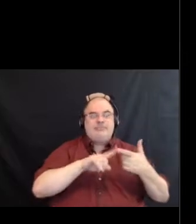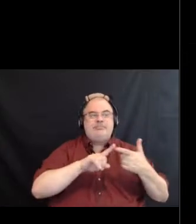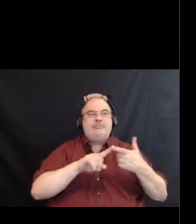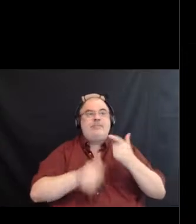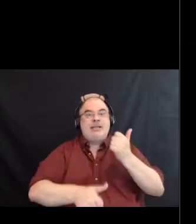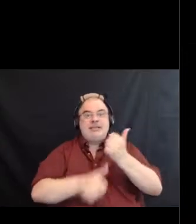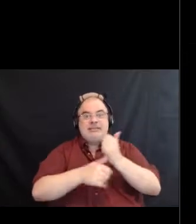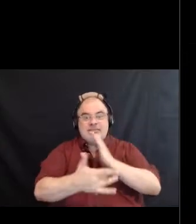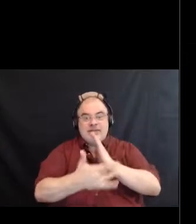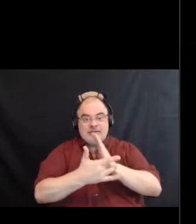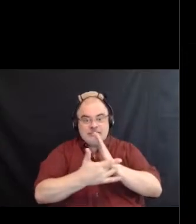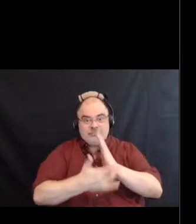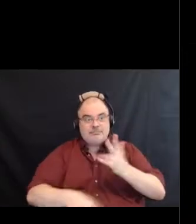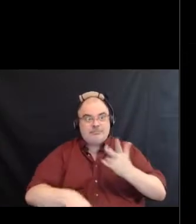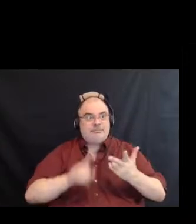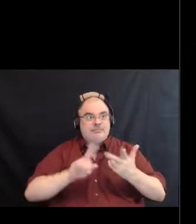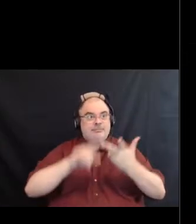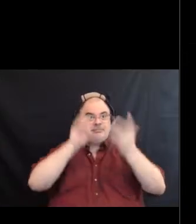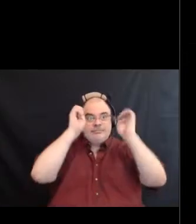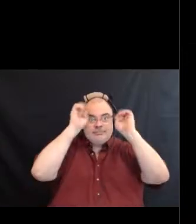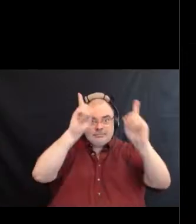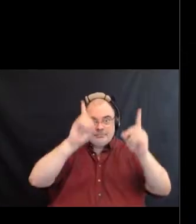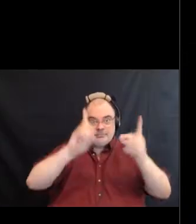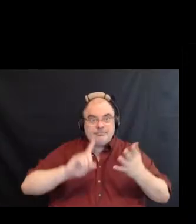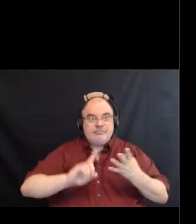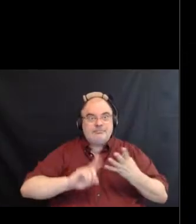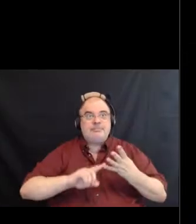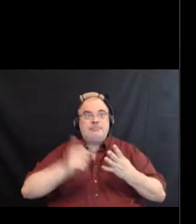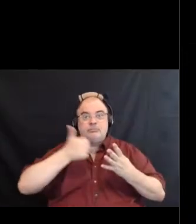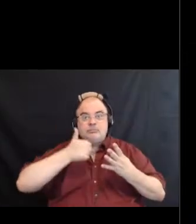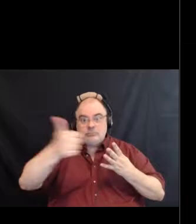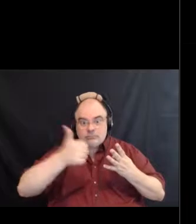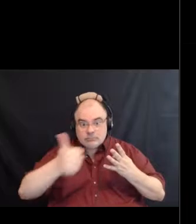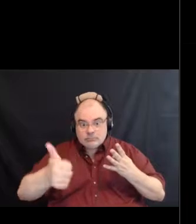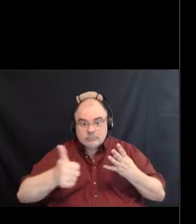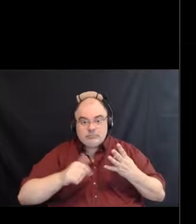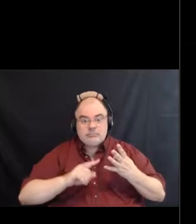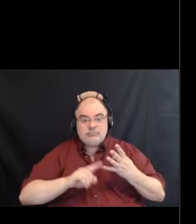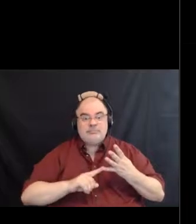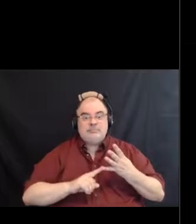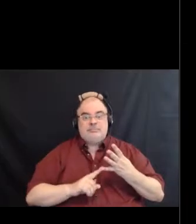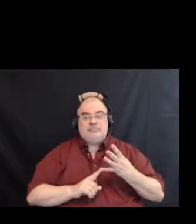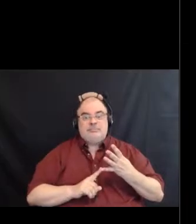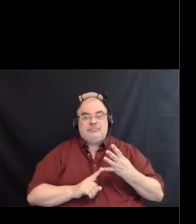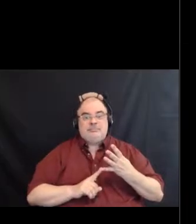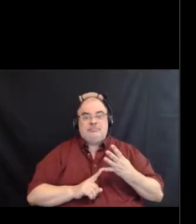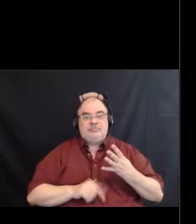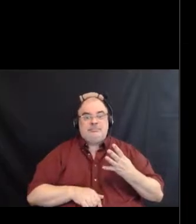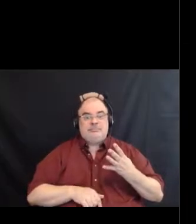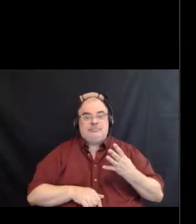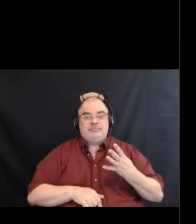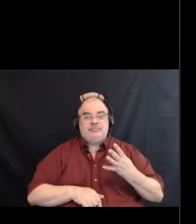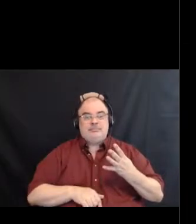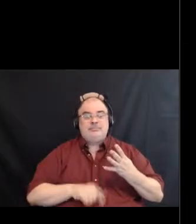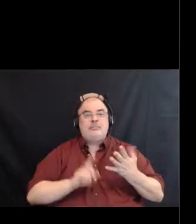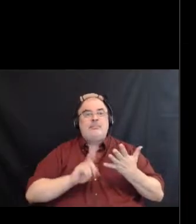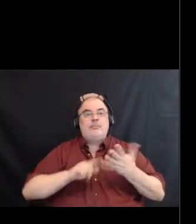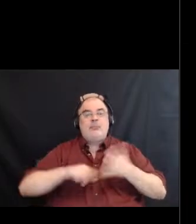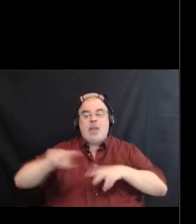technology, education, transportation, anything, oversight